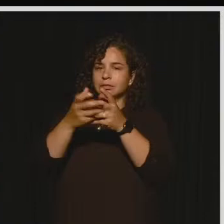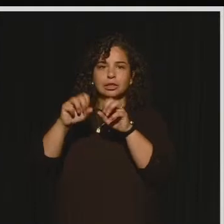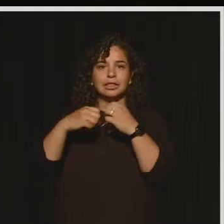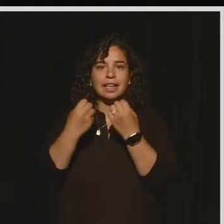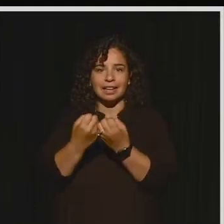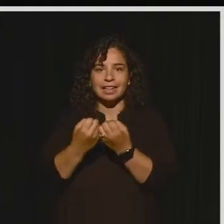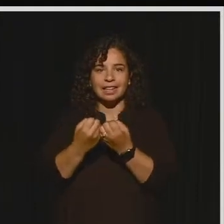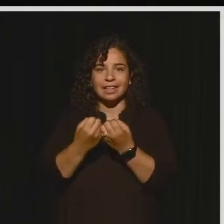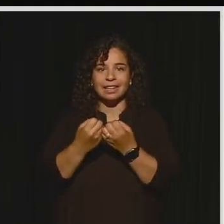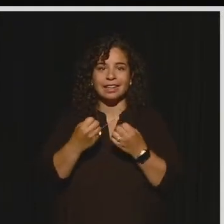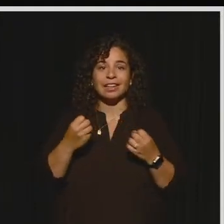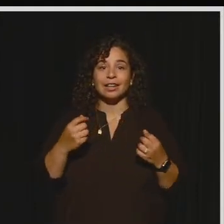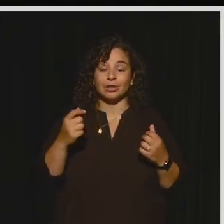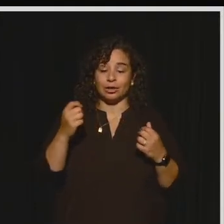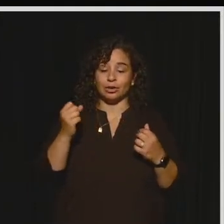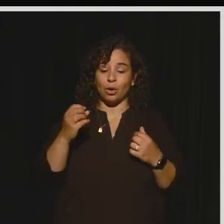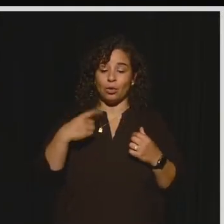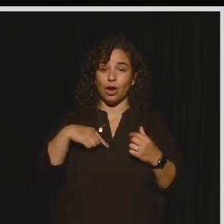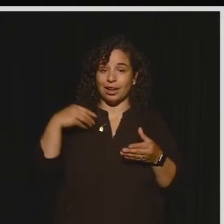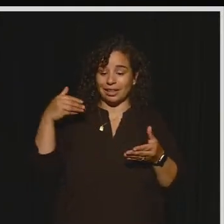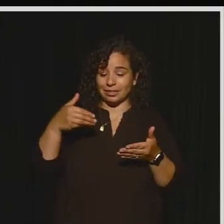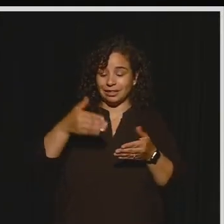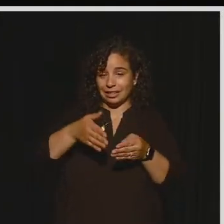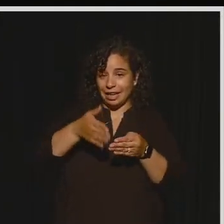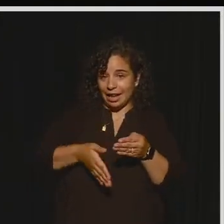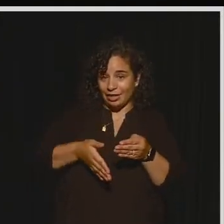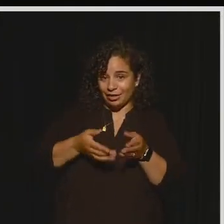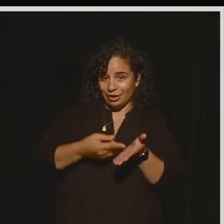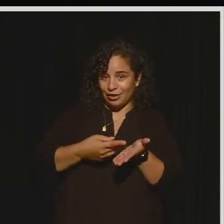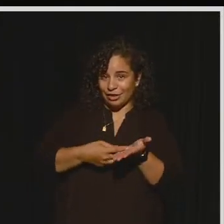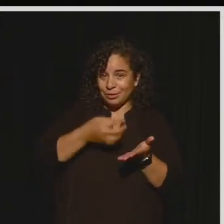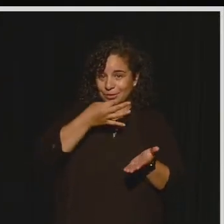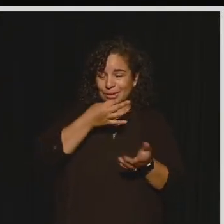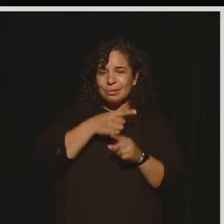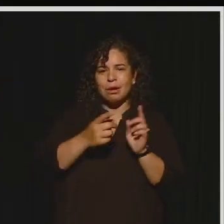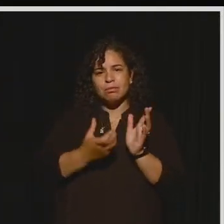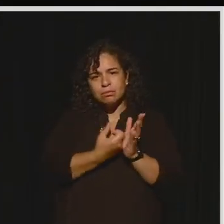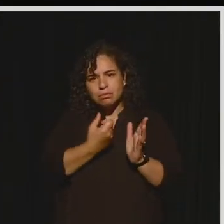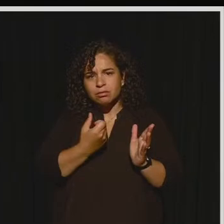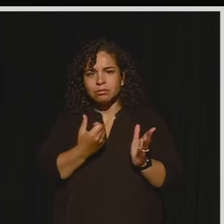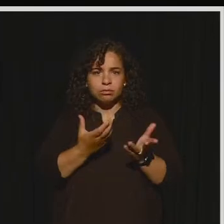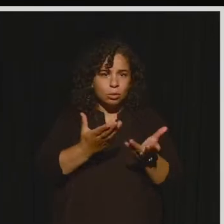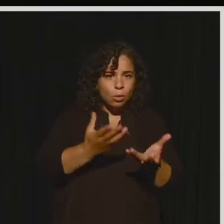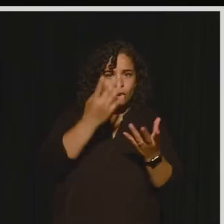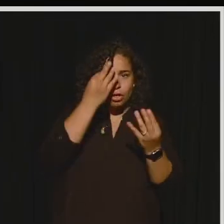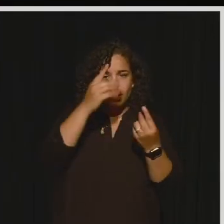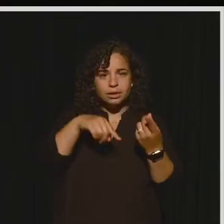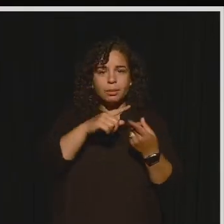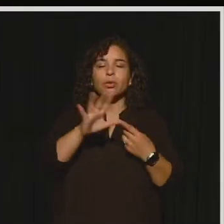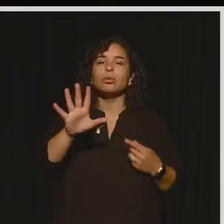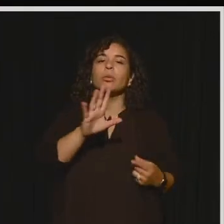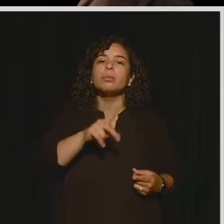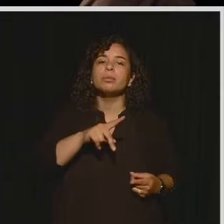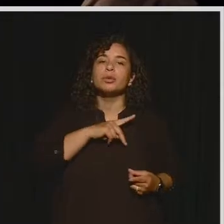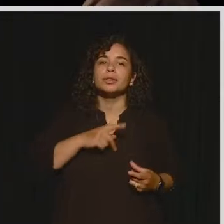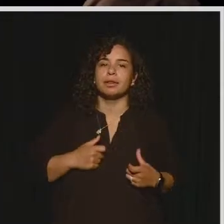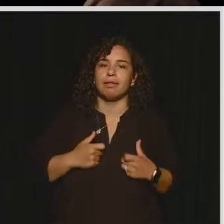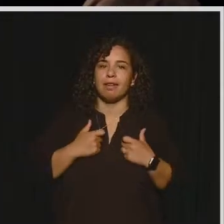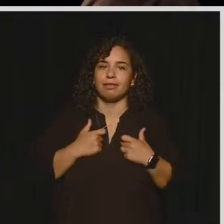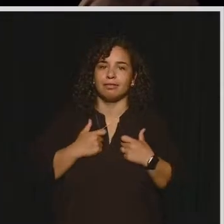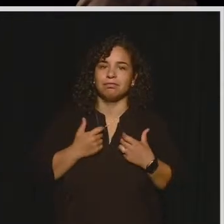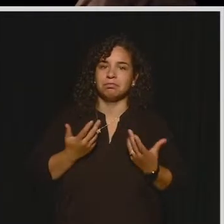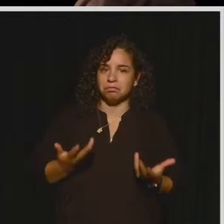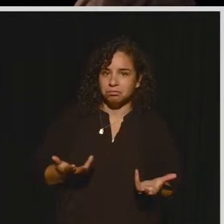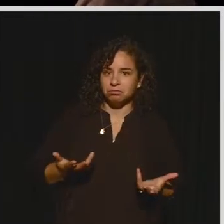near the end of this conversation, want to dedicate a little bit of time to some thoughts on that in your personal life, you